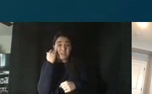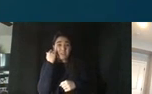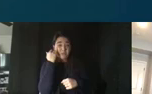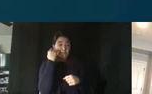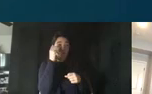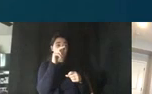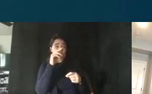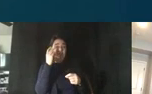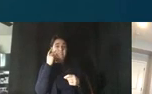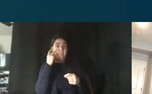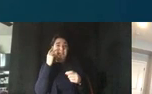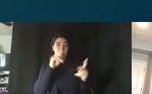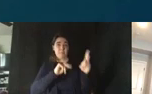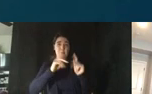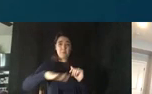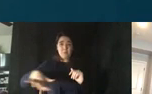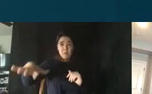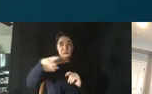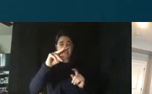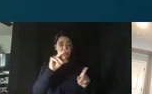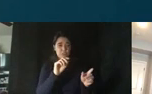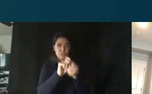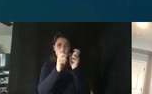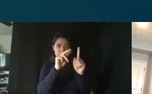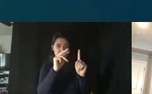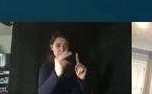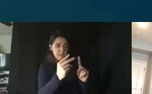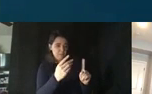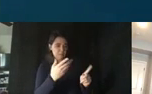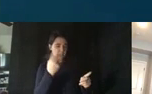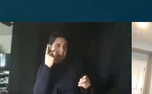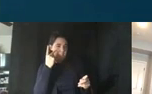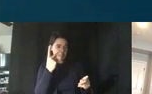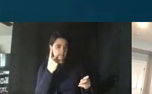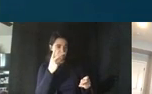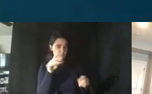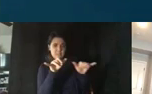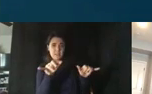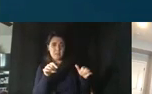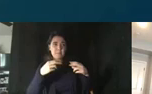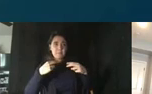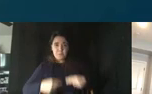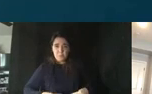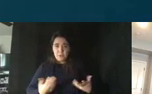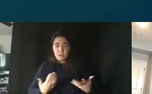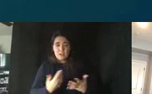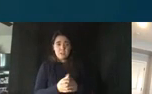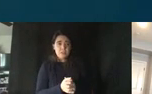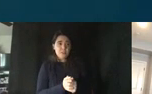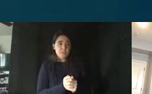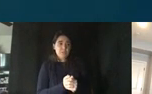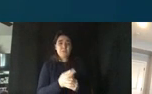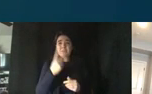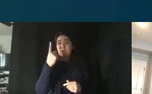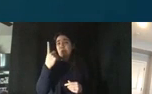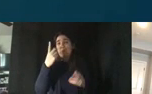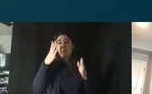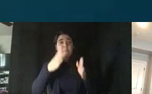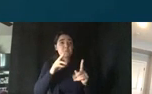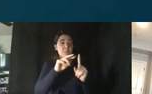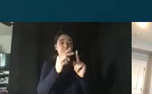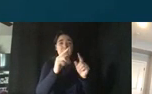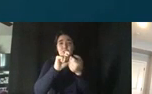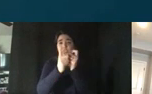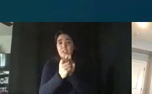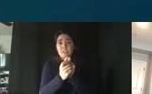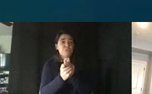otherwise, and if the book reached just one person, it makes a difference to me. And if your book can do that, even with